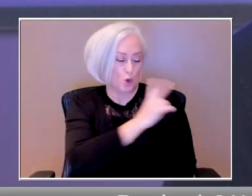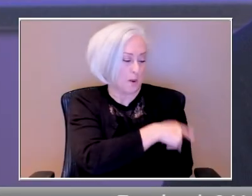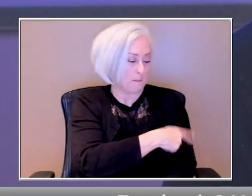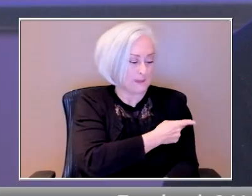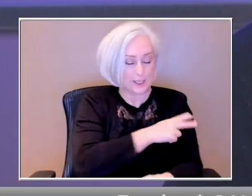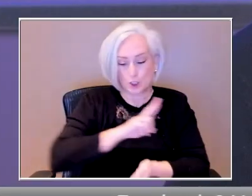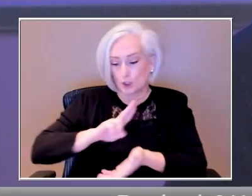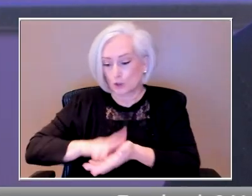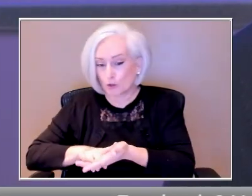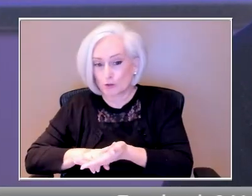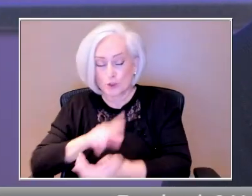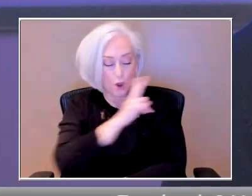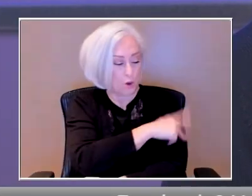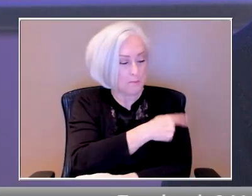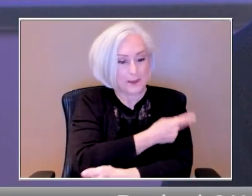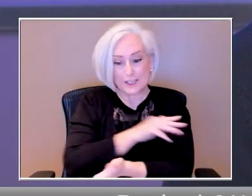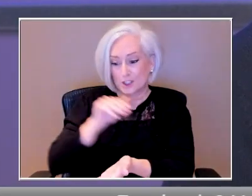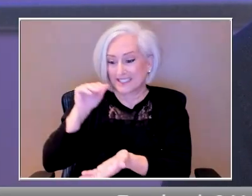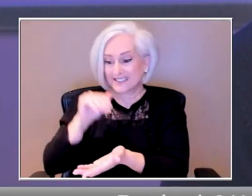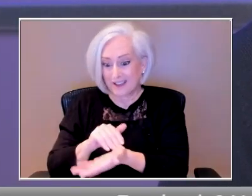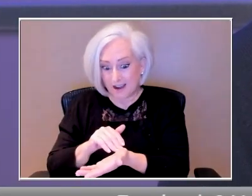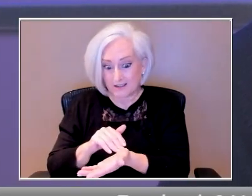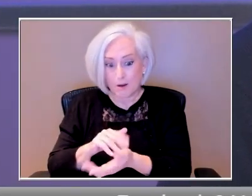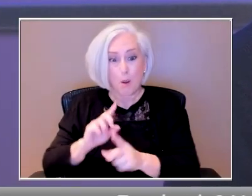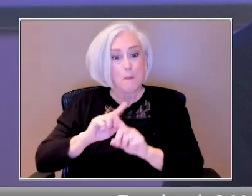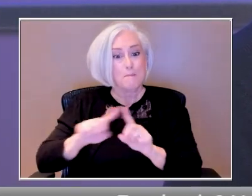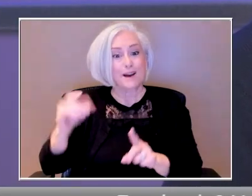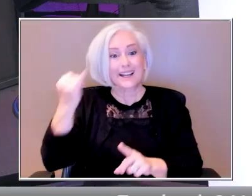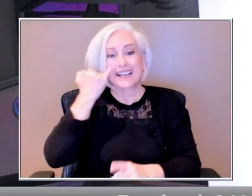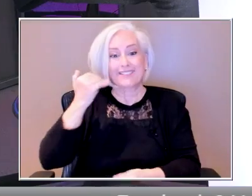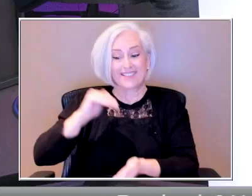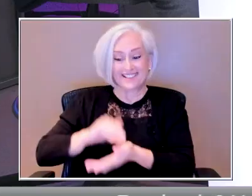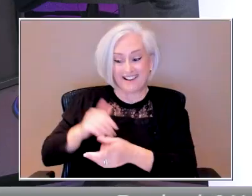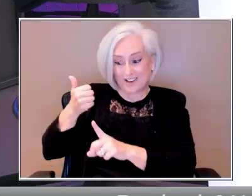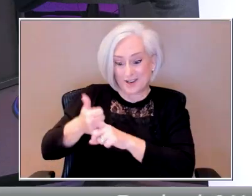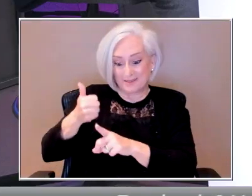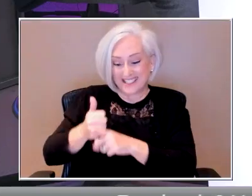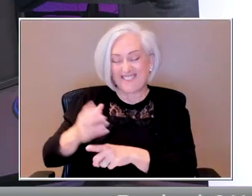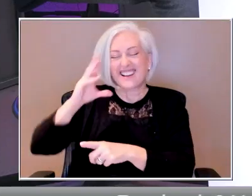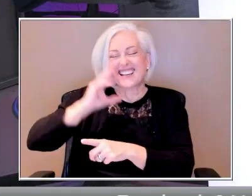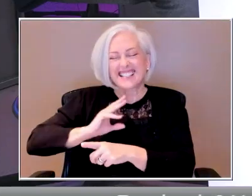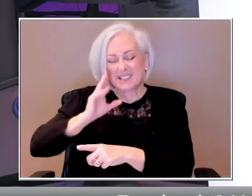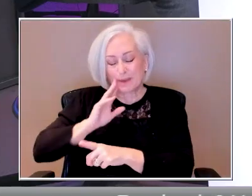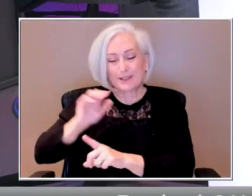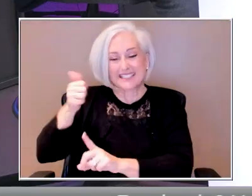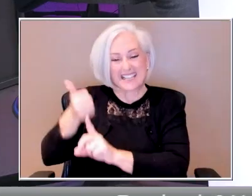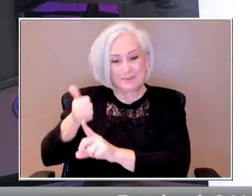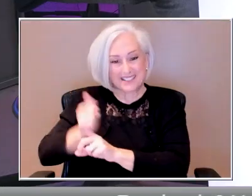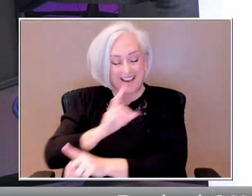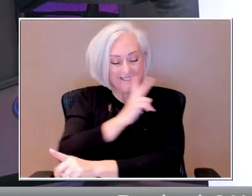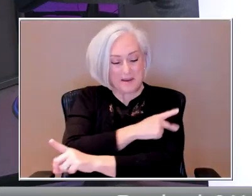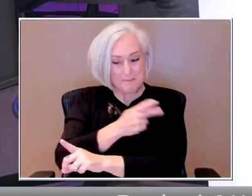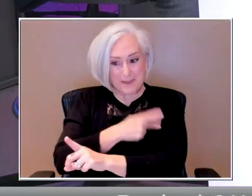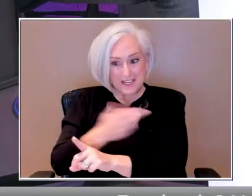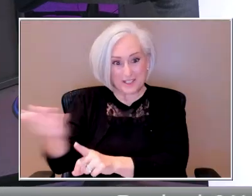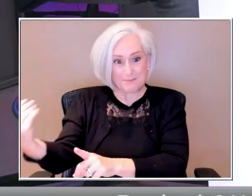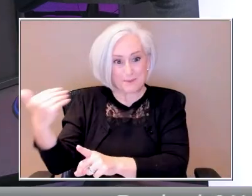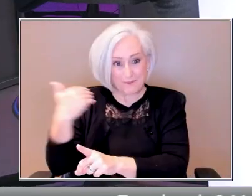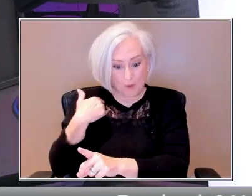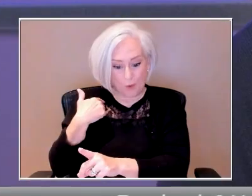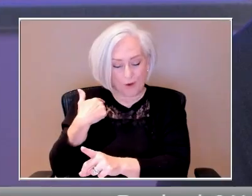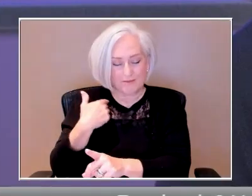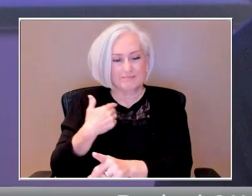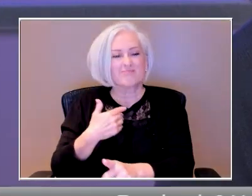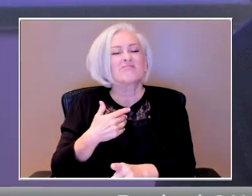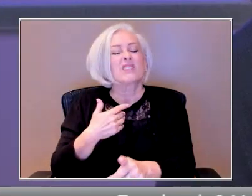who's walk the walk a little bit. He can talk patient to patient, Yes, and you can right. also talk surgeon to patient. These guys are like, I was